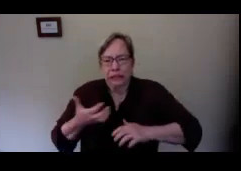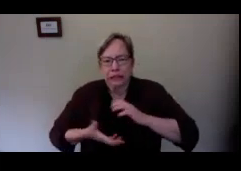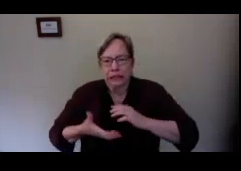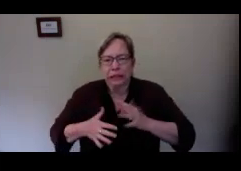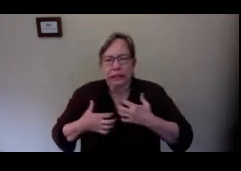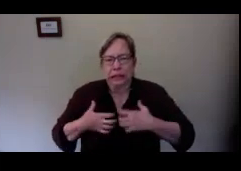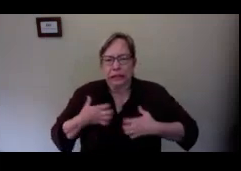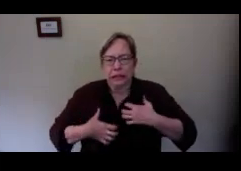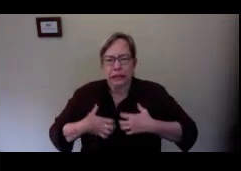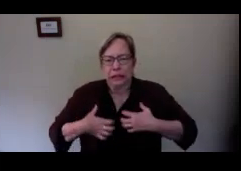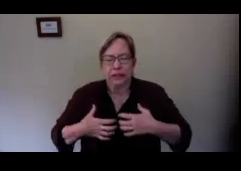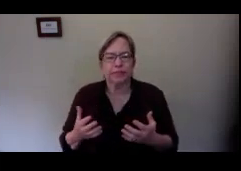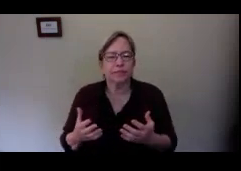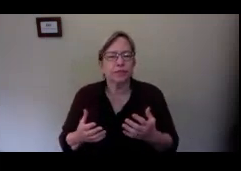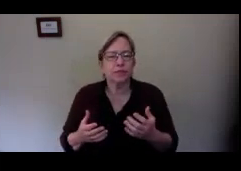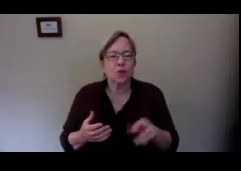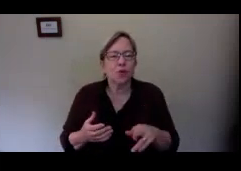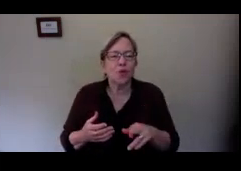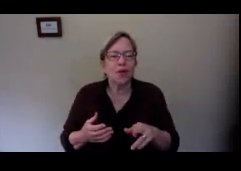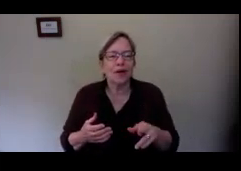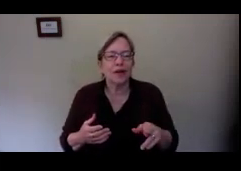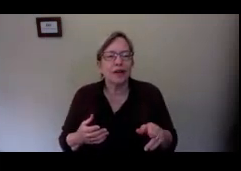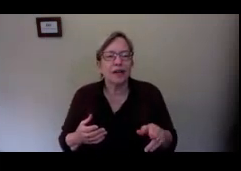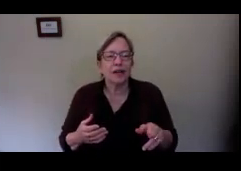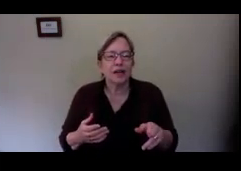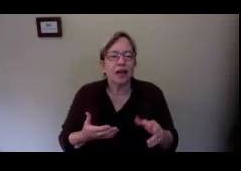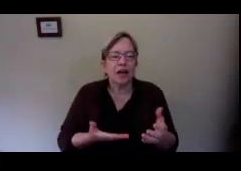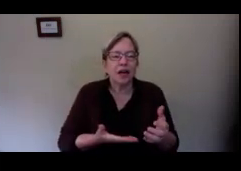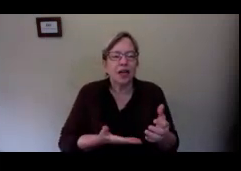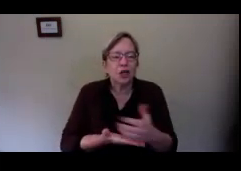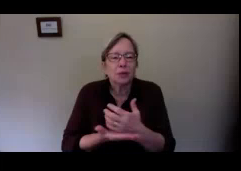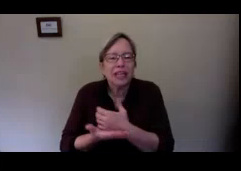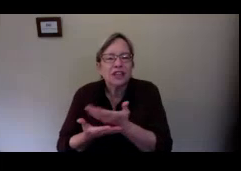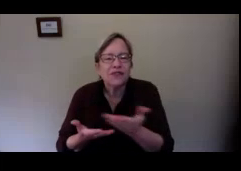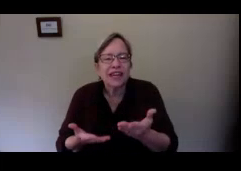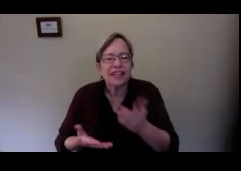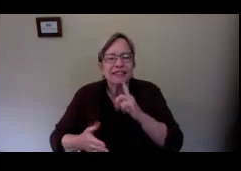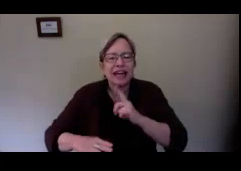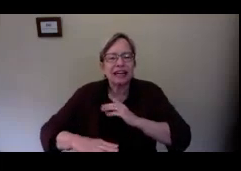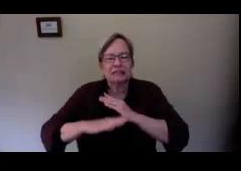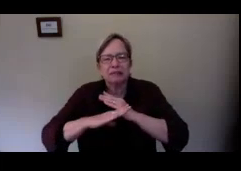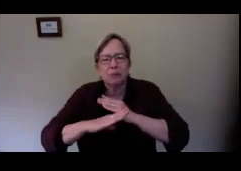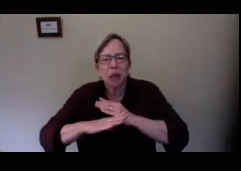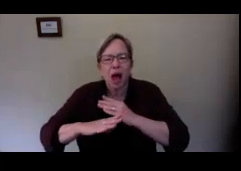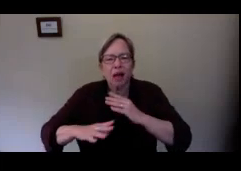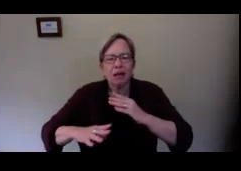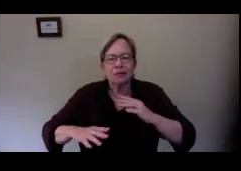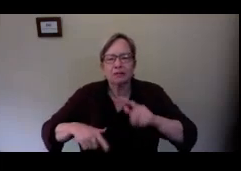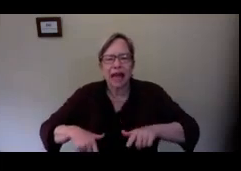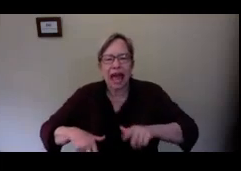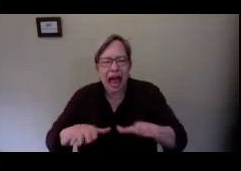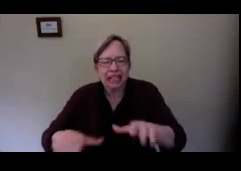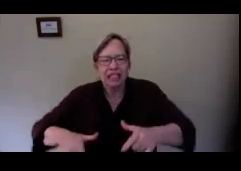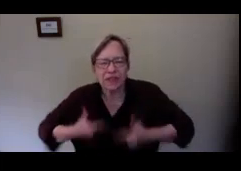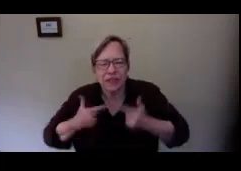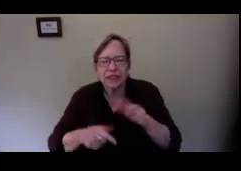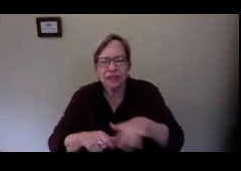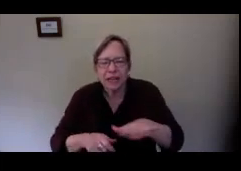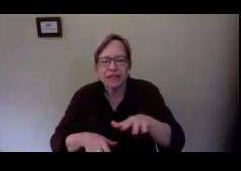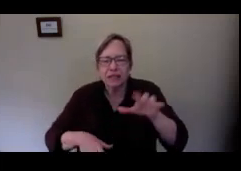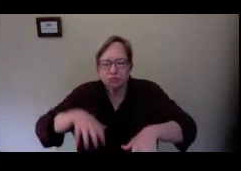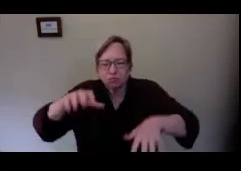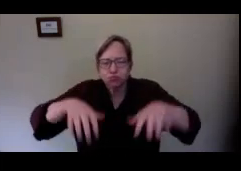and clutters active living spaces. It's clinically significant distress or impairment on social, occupational,